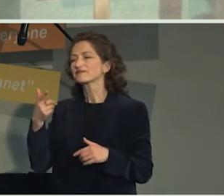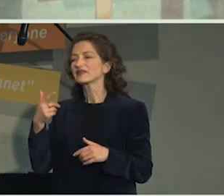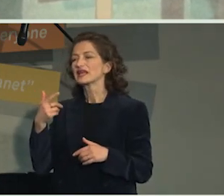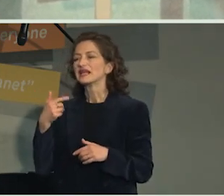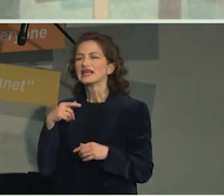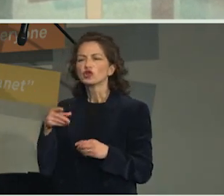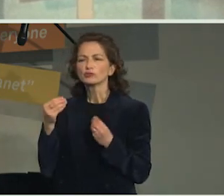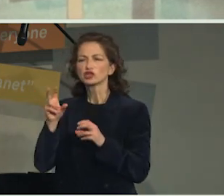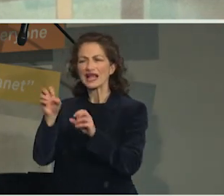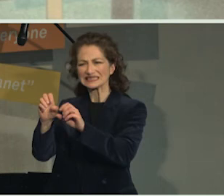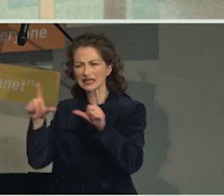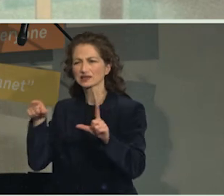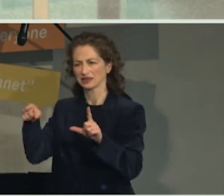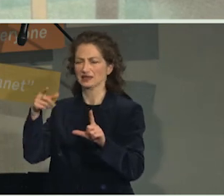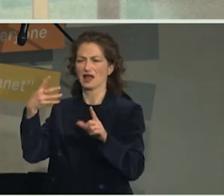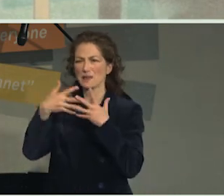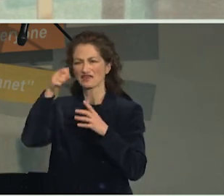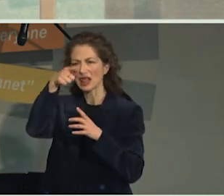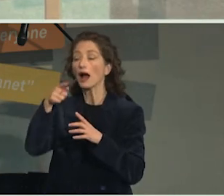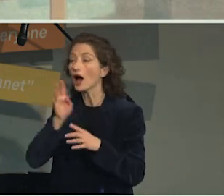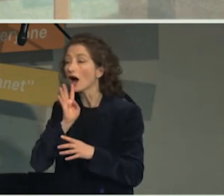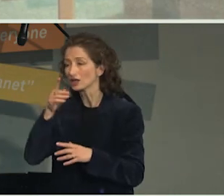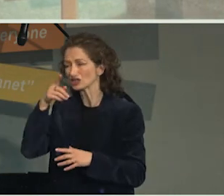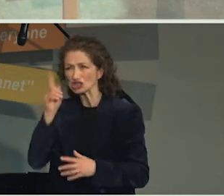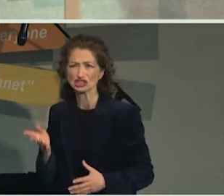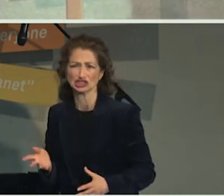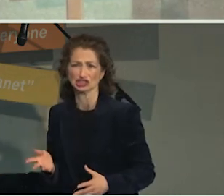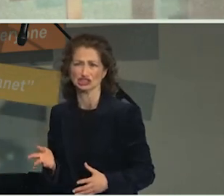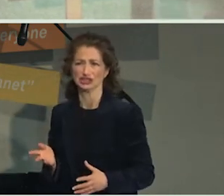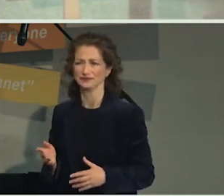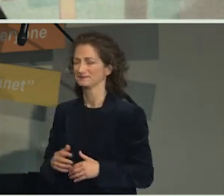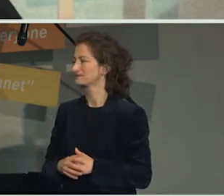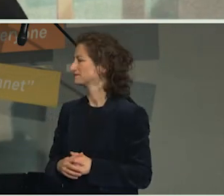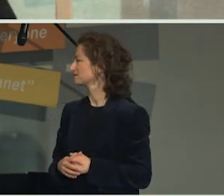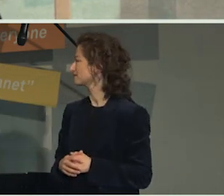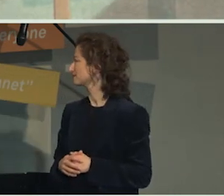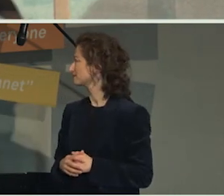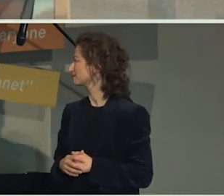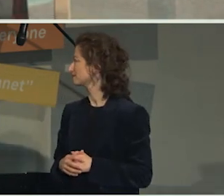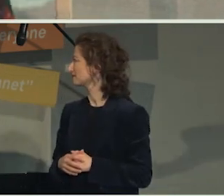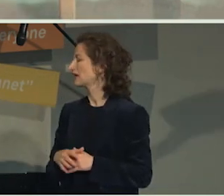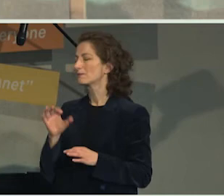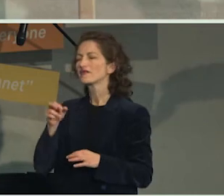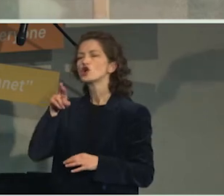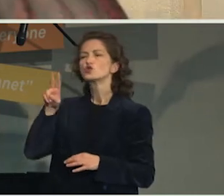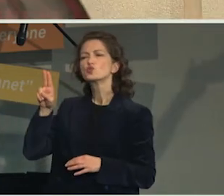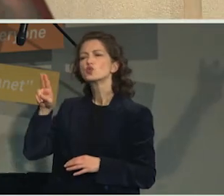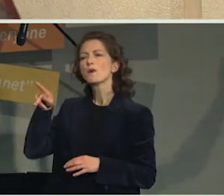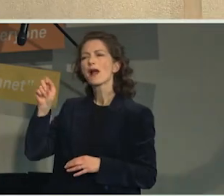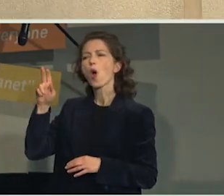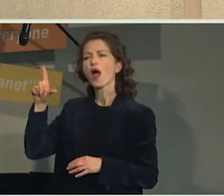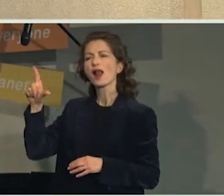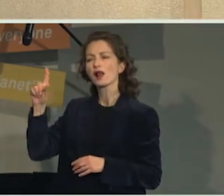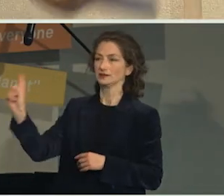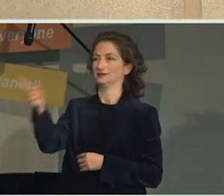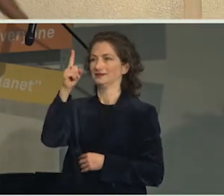but I feel like they're not happy to come to work. Because when RuPaul came out, RuPaul was like, yes, I'm a